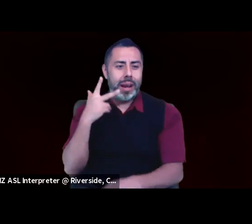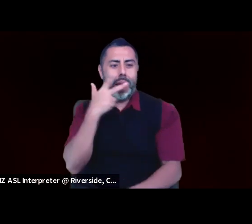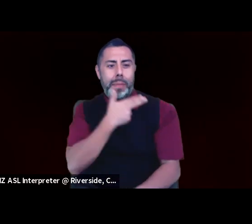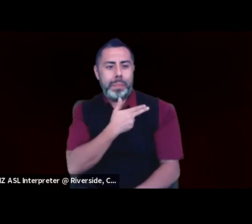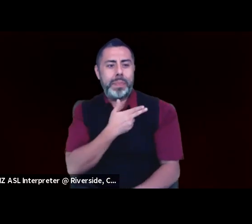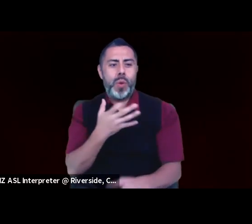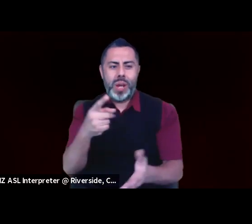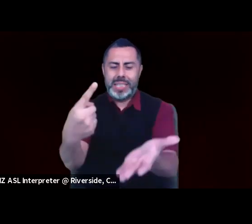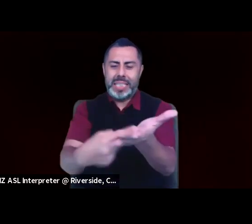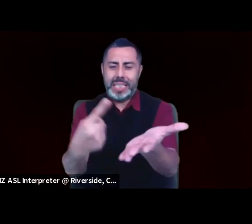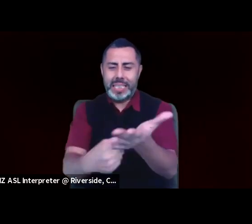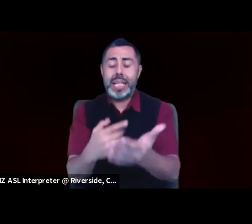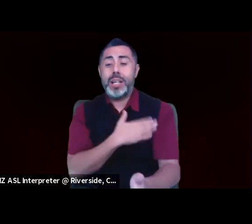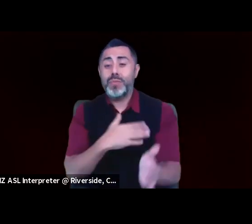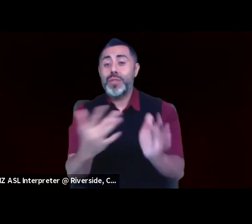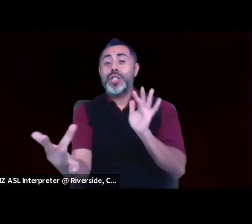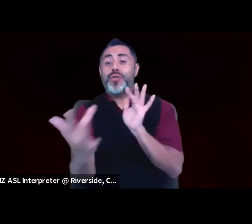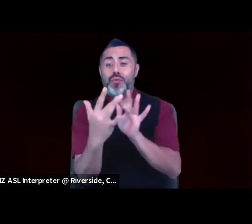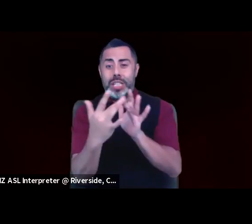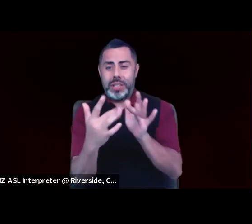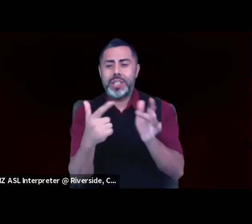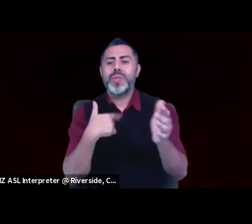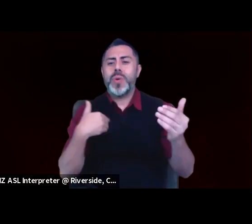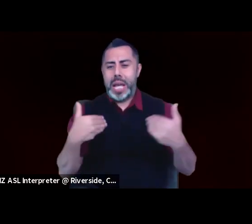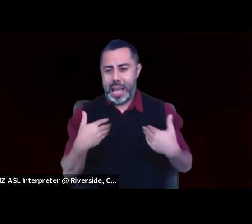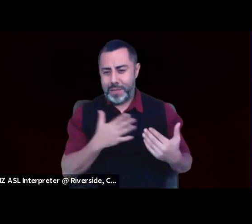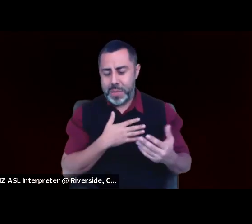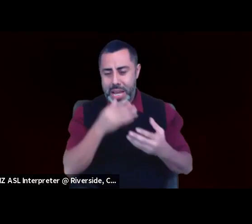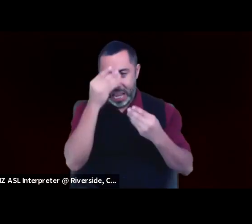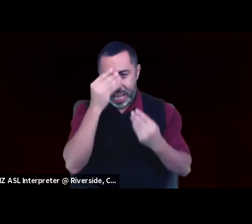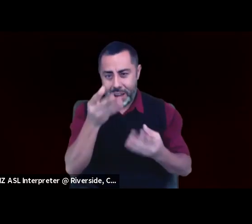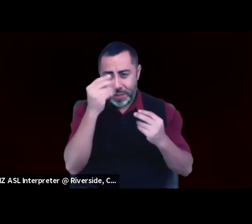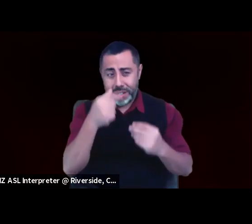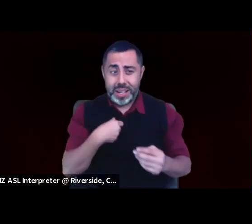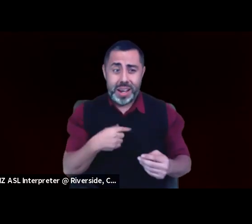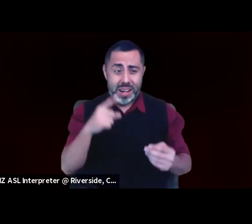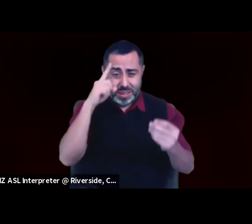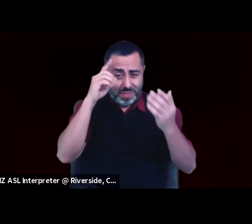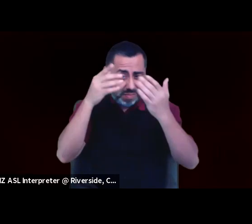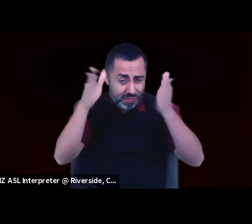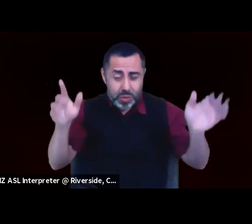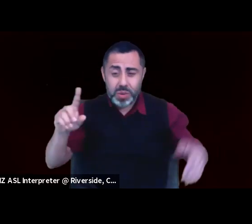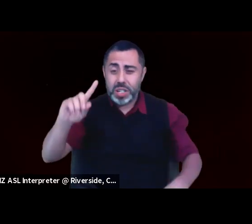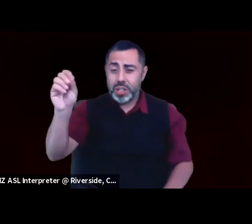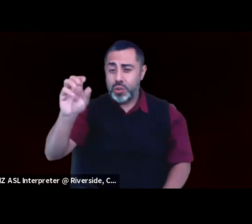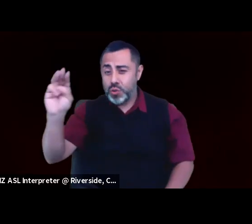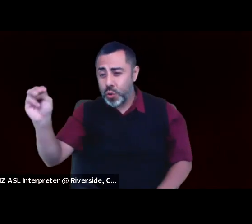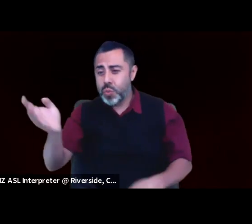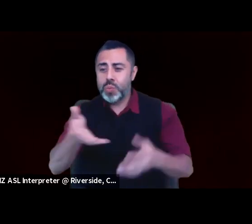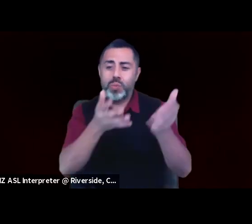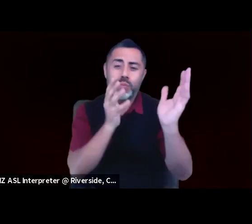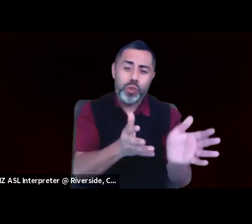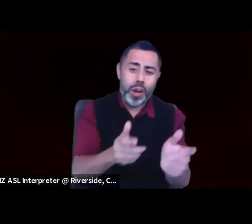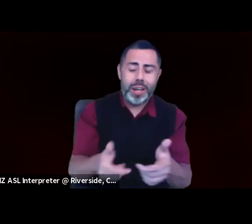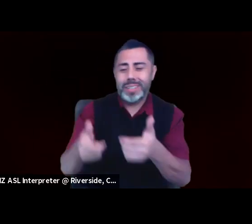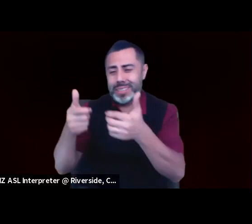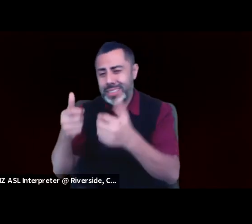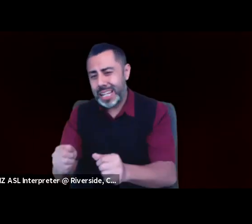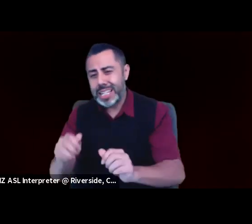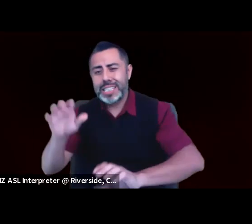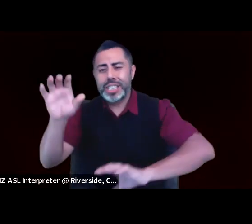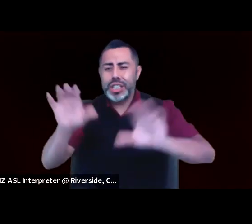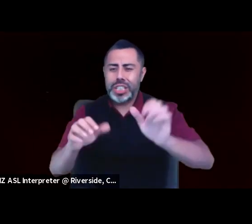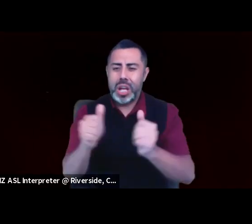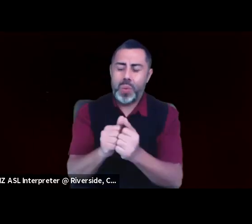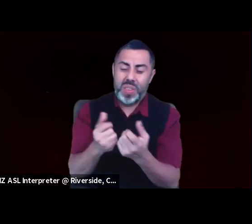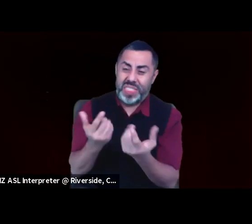Please reach out. Y'all have my information. I am so open to Zoom, talk, text, chat about what's going on, but also how do